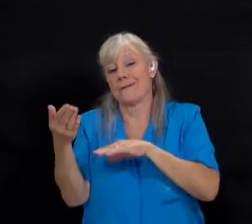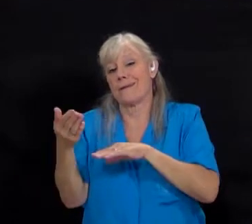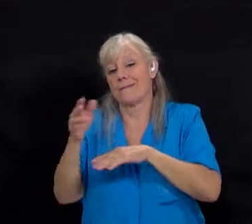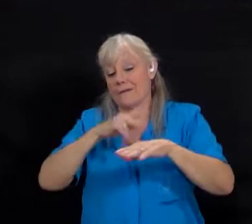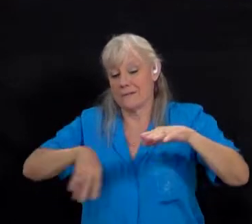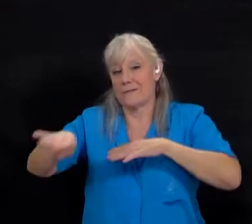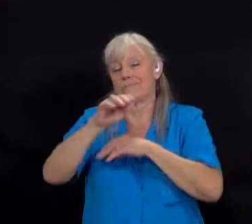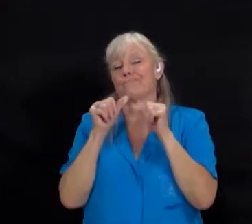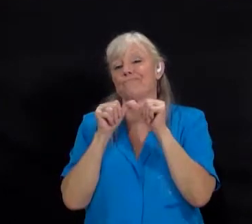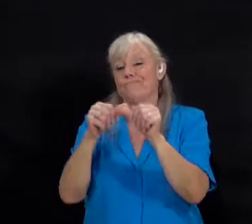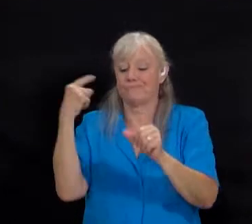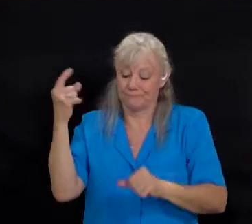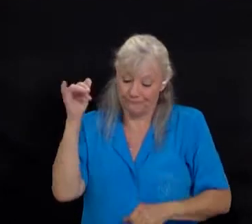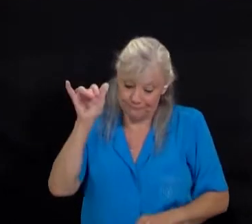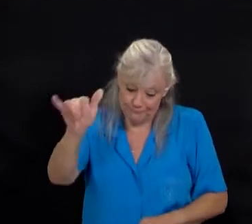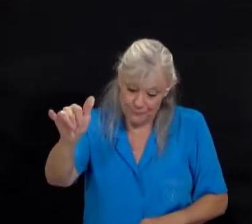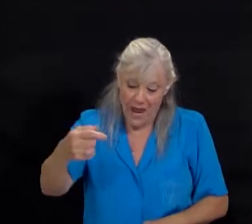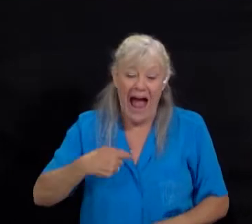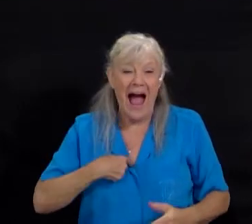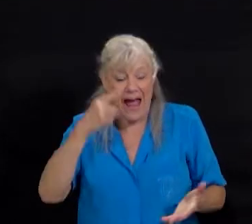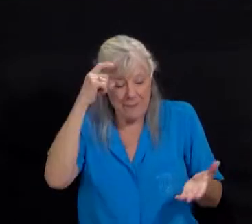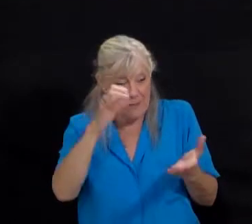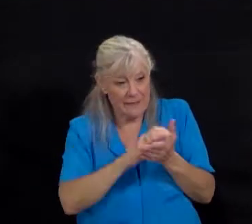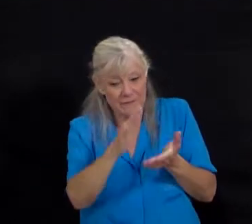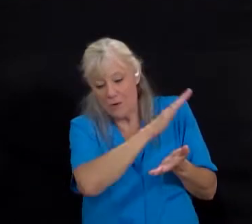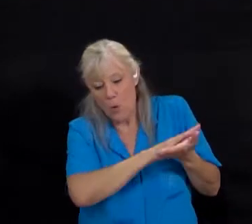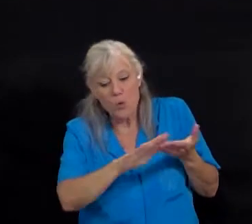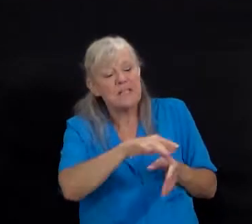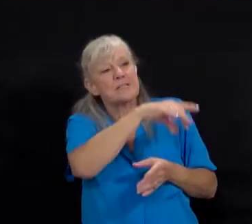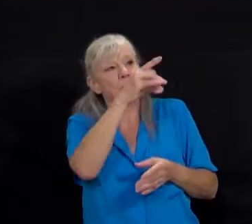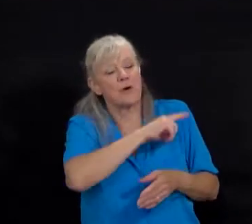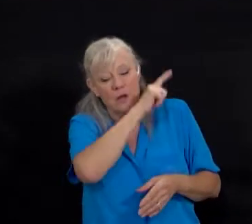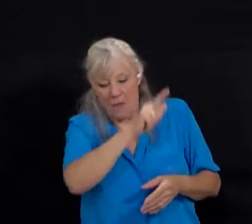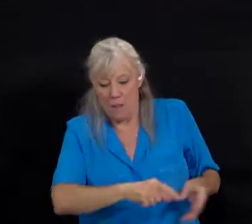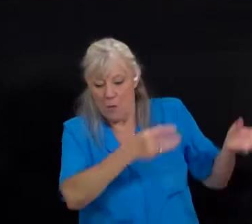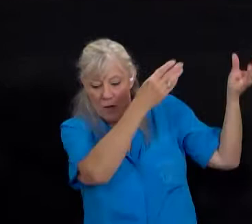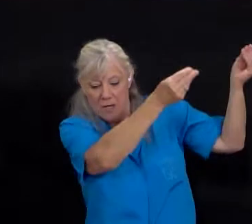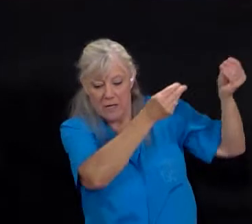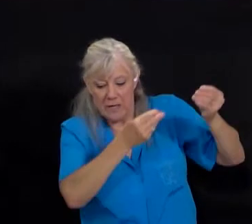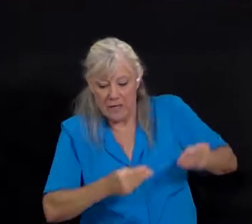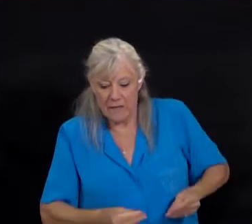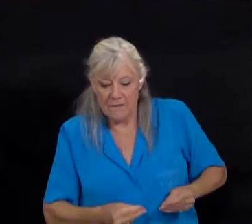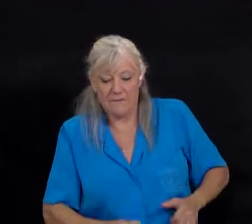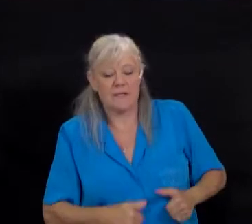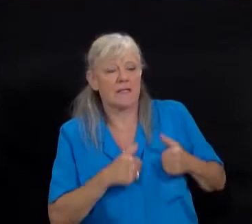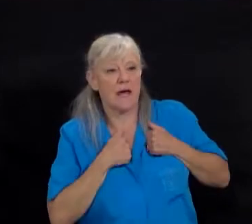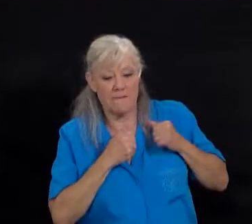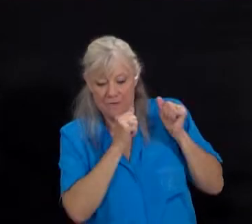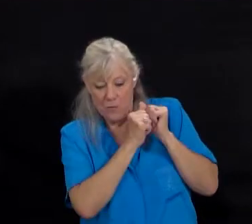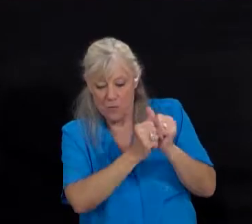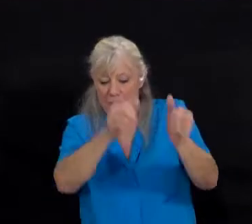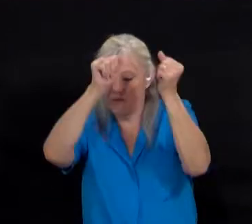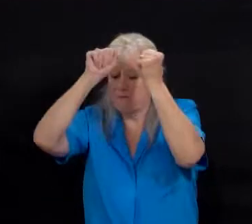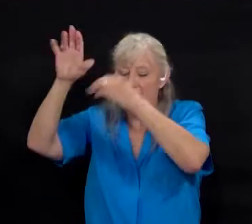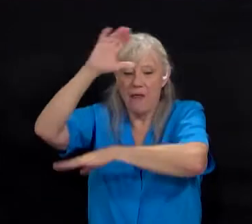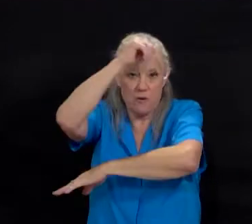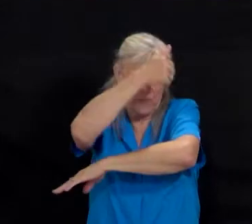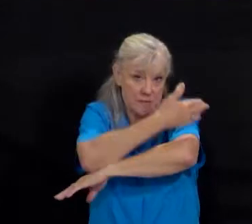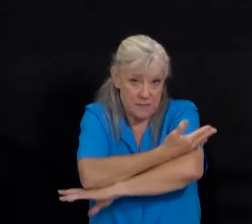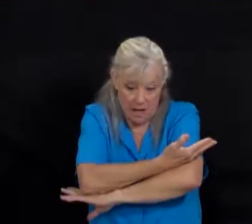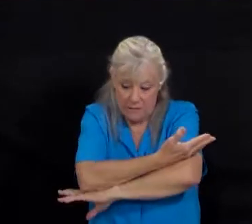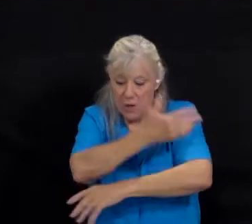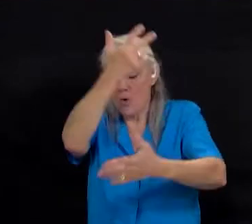end. I believe in the Holy Spirit, the Lord, the giver of life, who proceeds from the Father and the